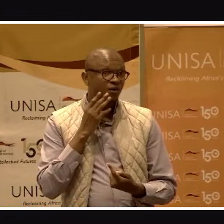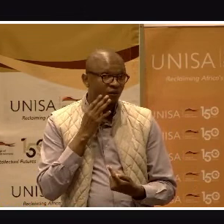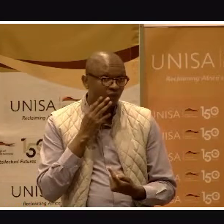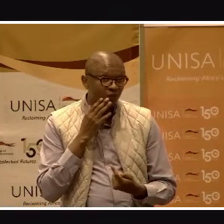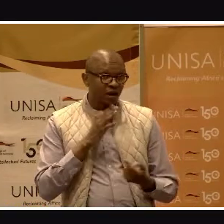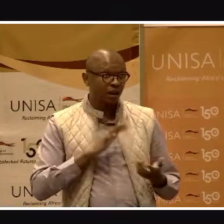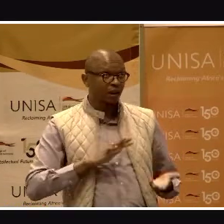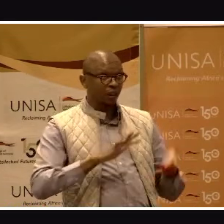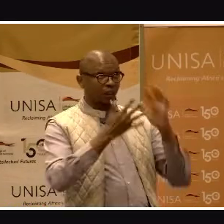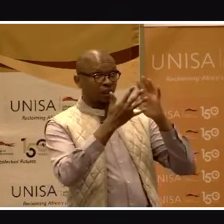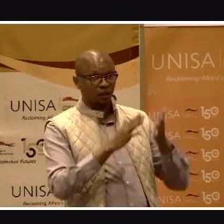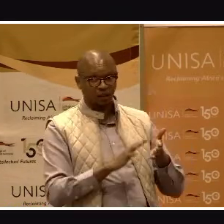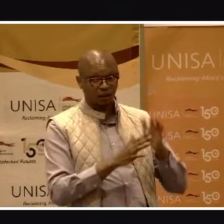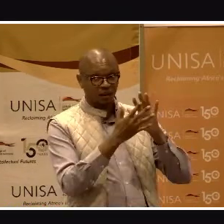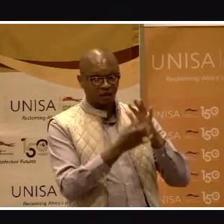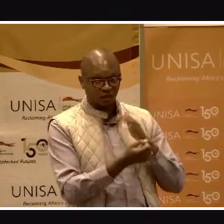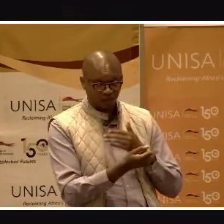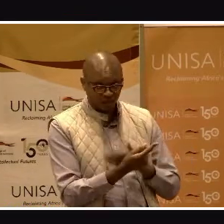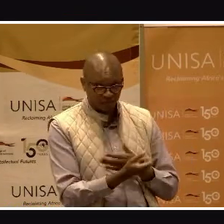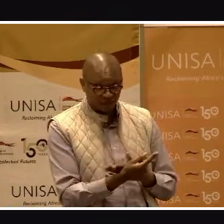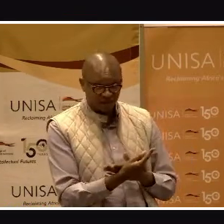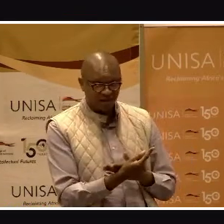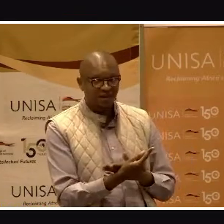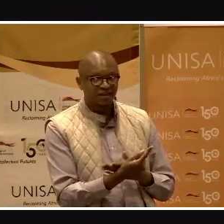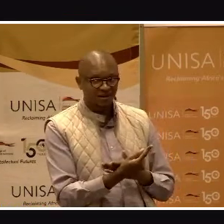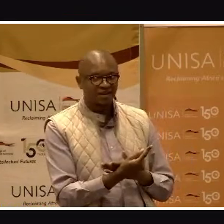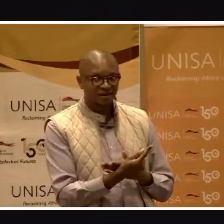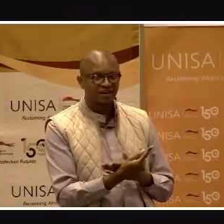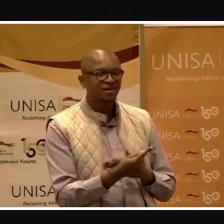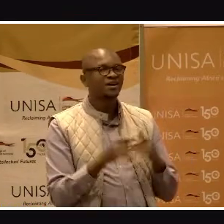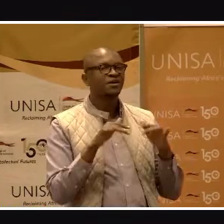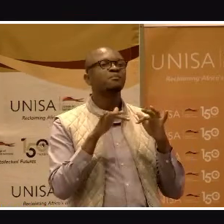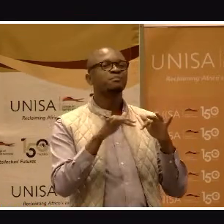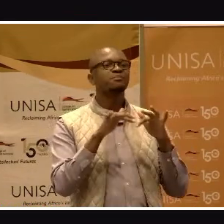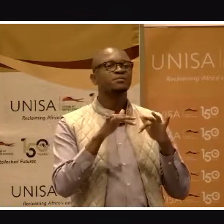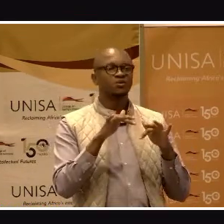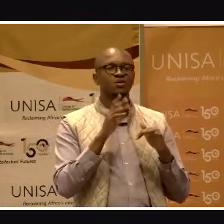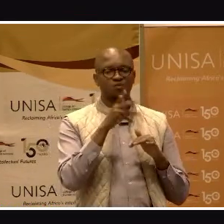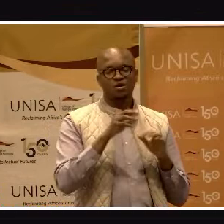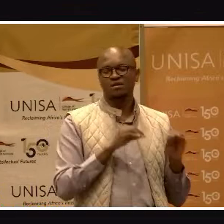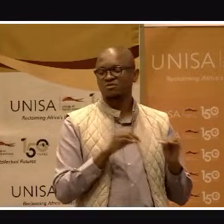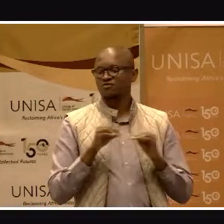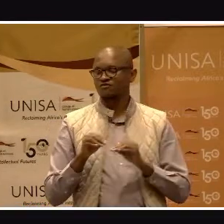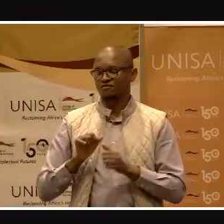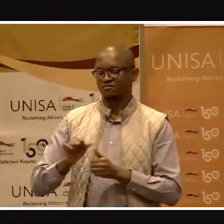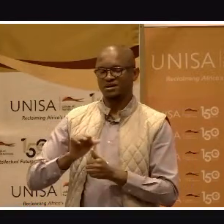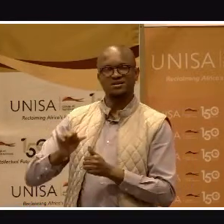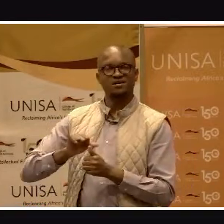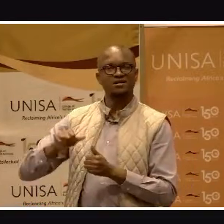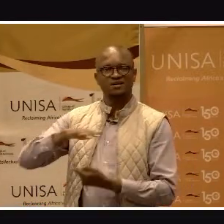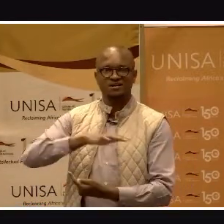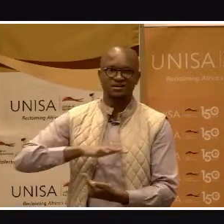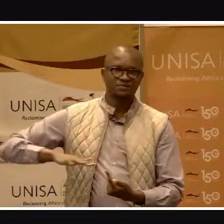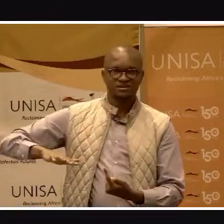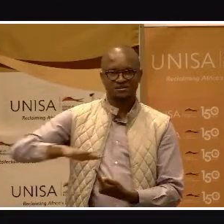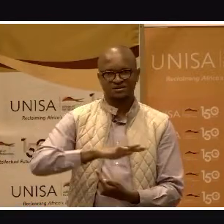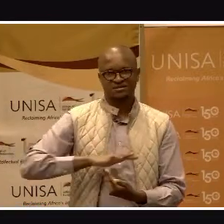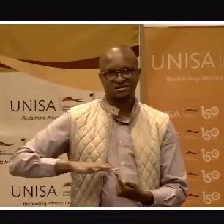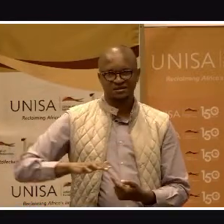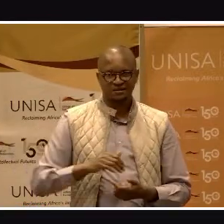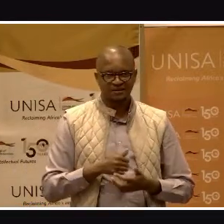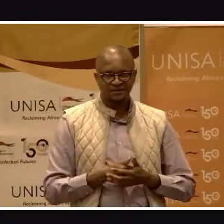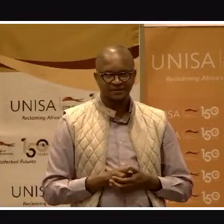the aftermath of that is always relocation. People will relocate to a better area. But